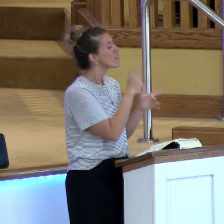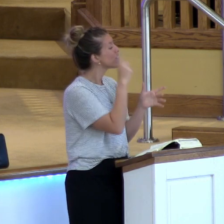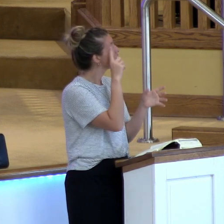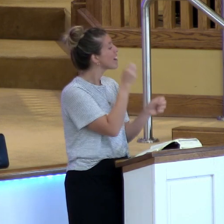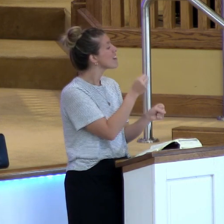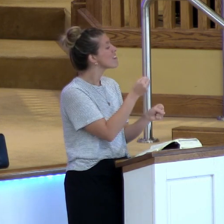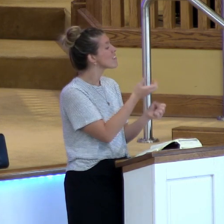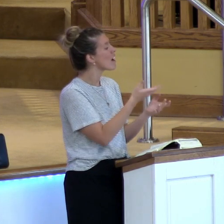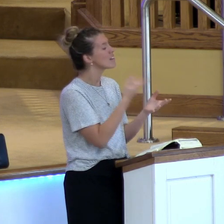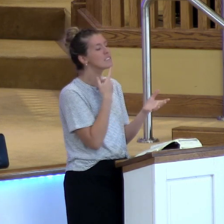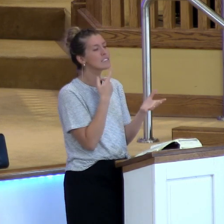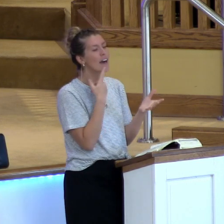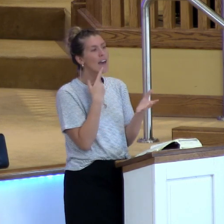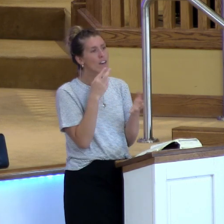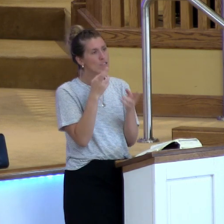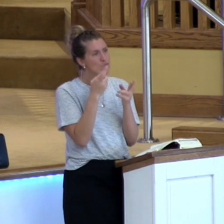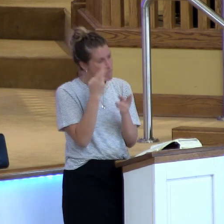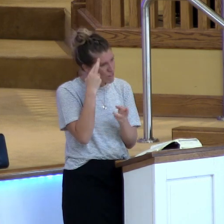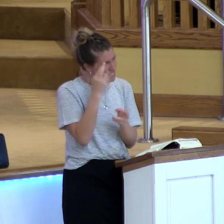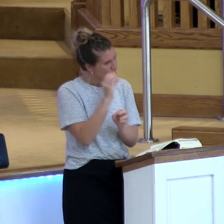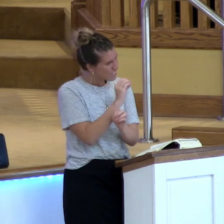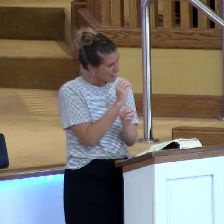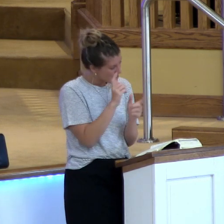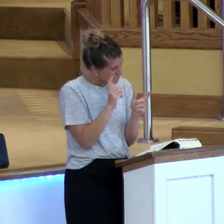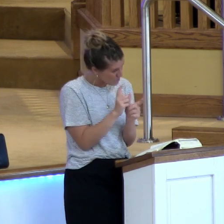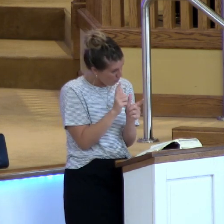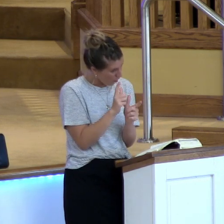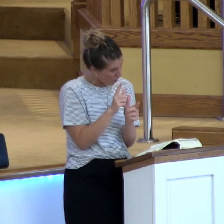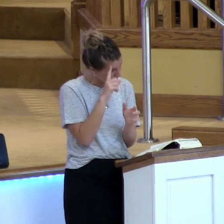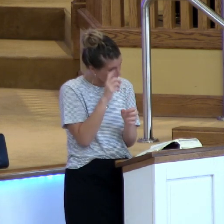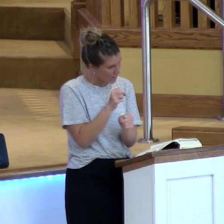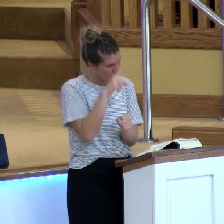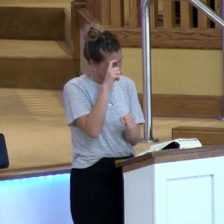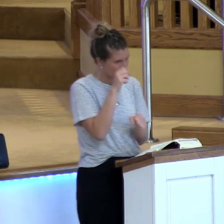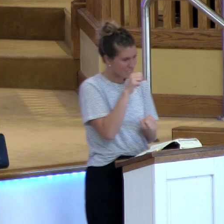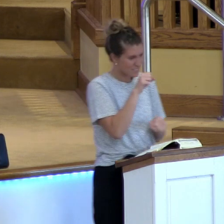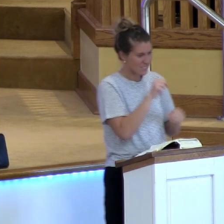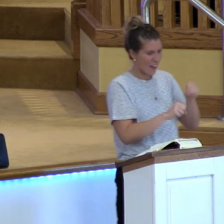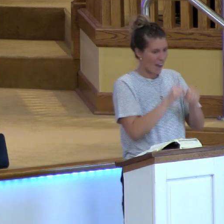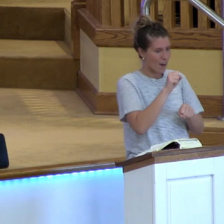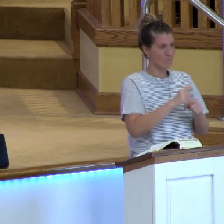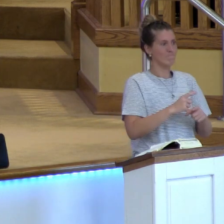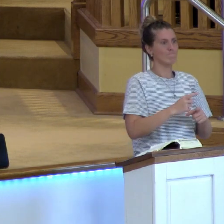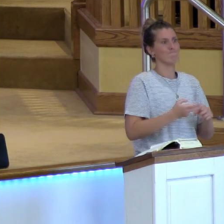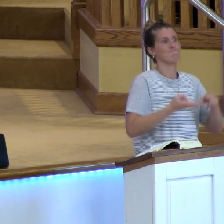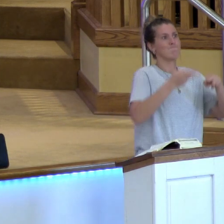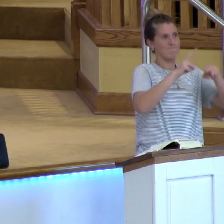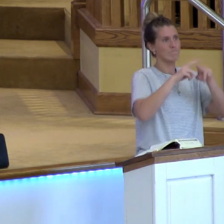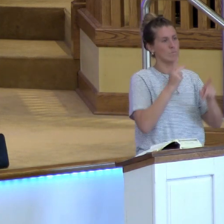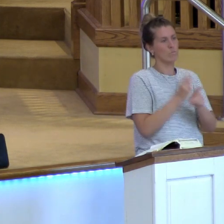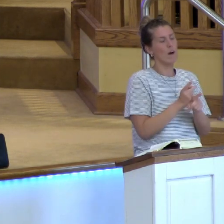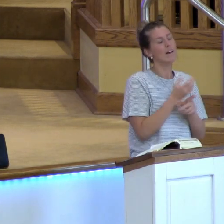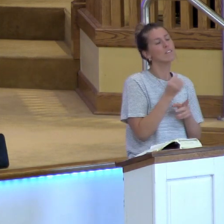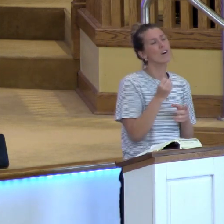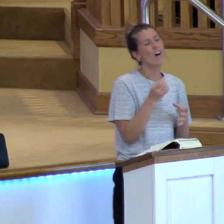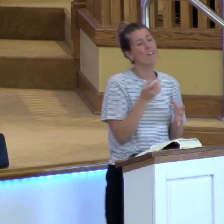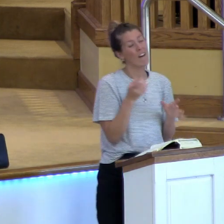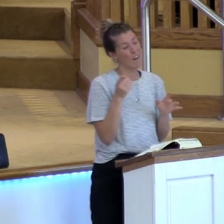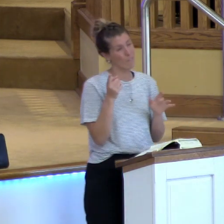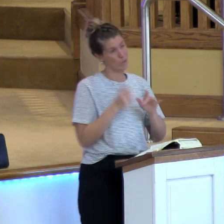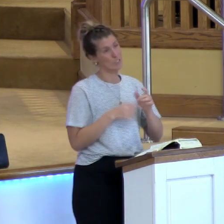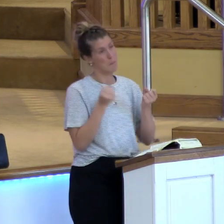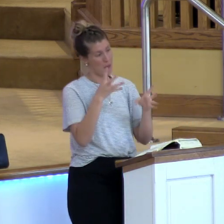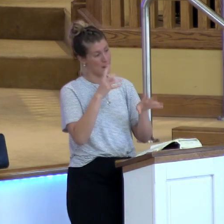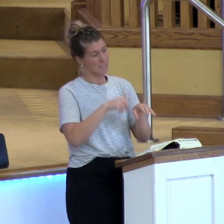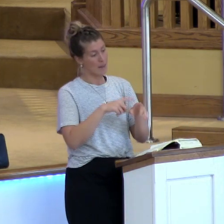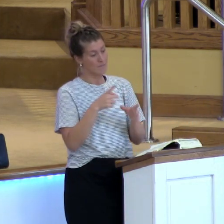faith," he's saying the reason you have little faith is because you have bigger doubt. You have bigger deception. So unfortunately, a lot of times in our life,